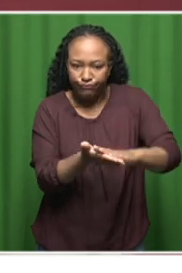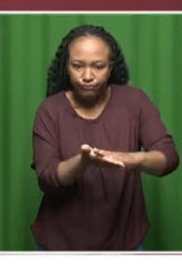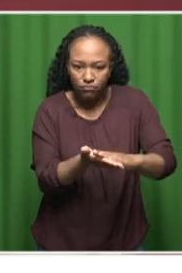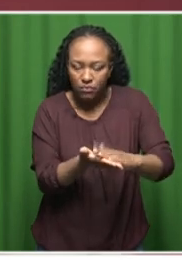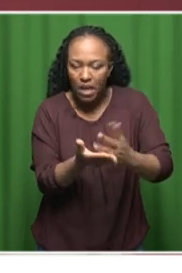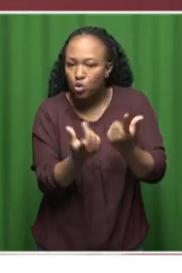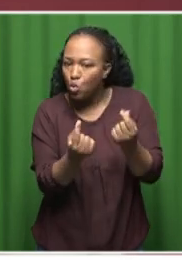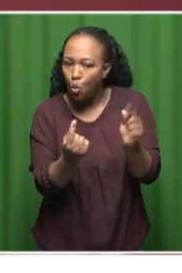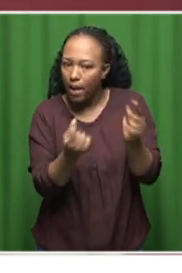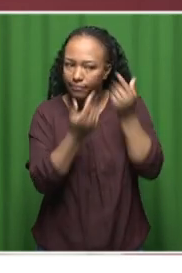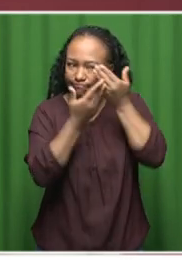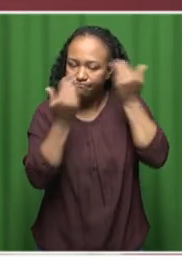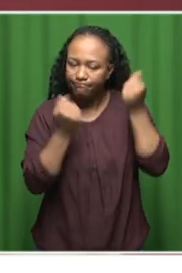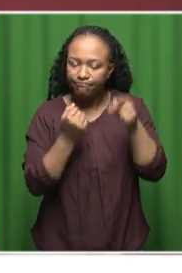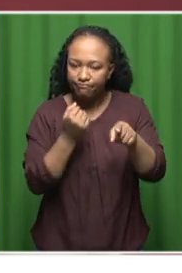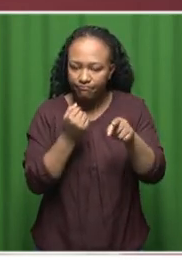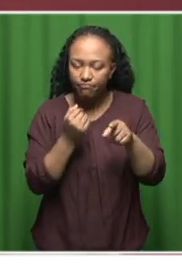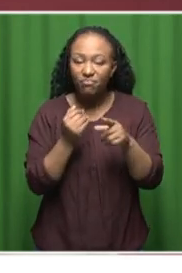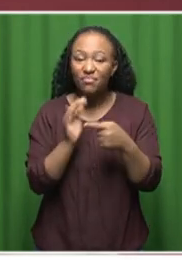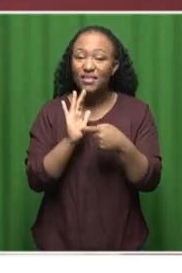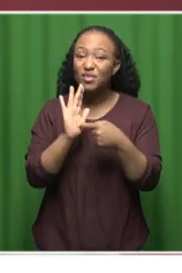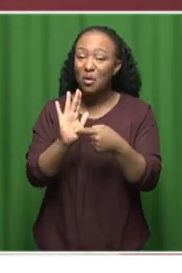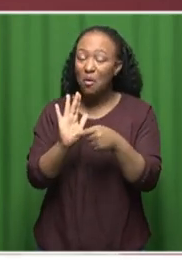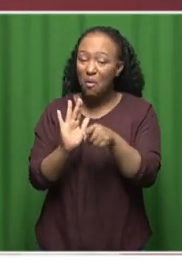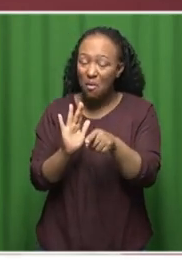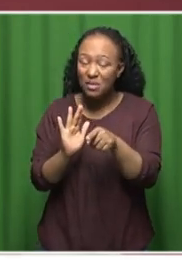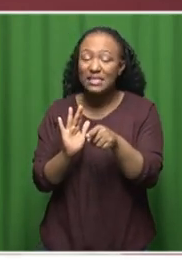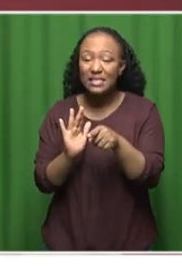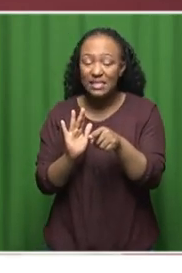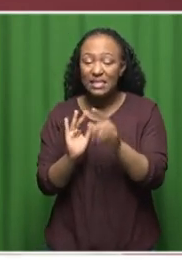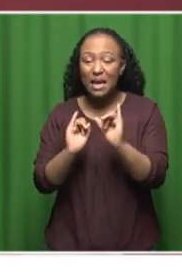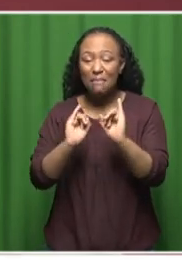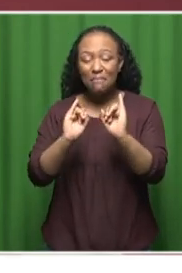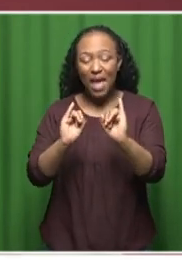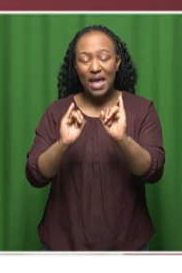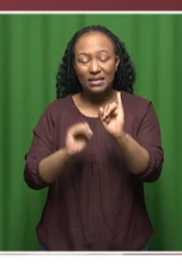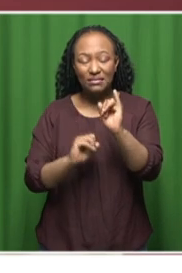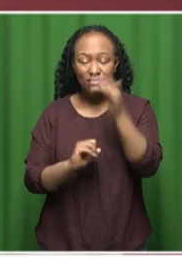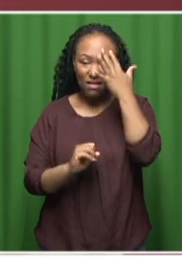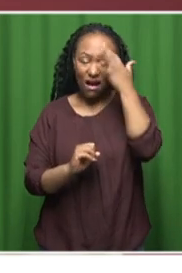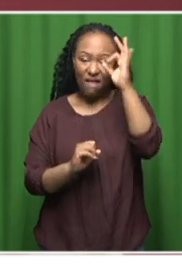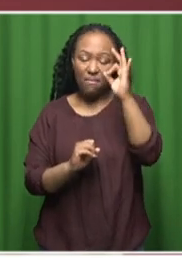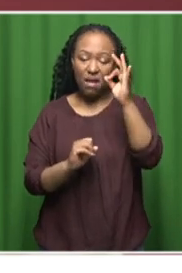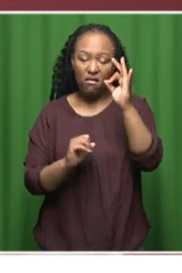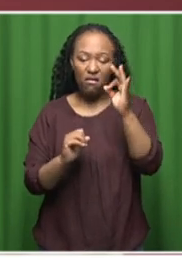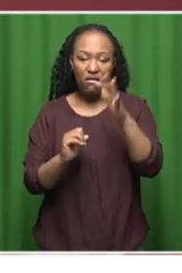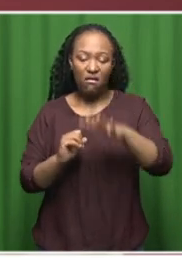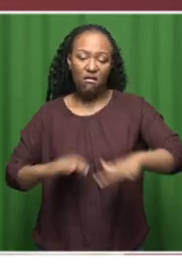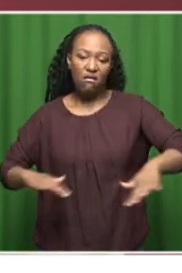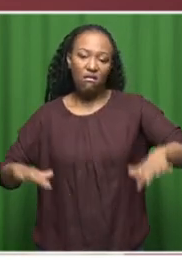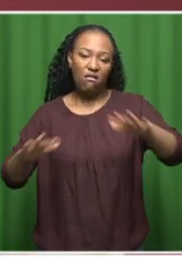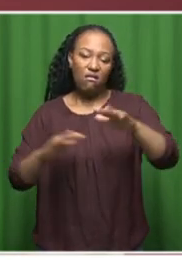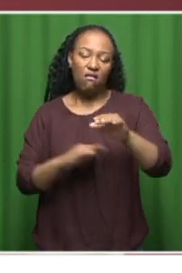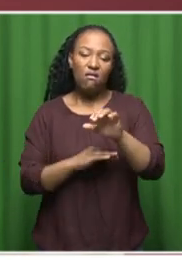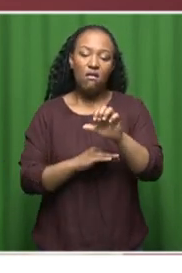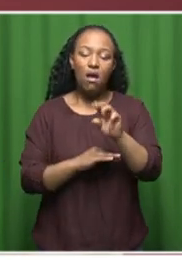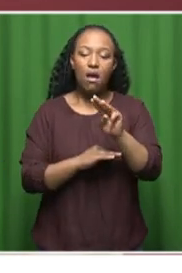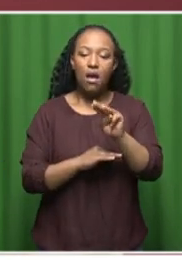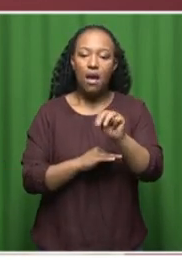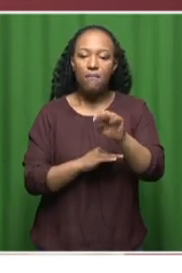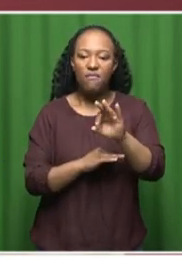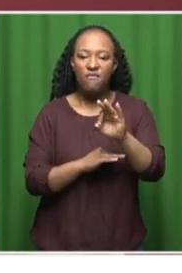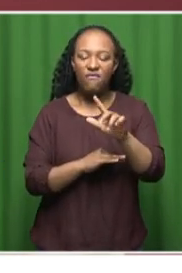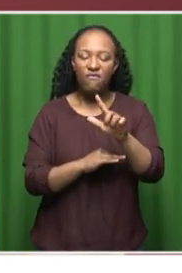us how bad and poor government has been in Emfuleni. Mm-hmm. People have been neglected. Development has